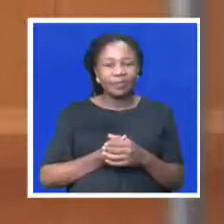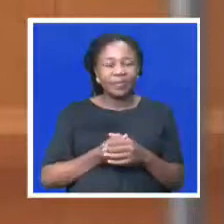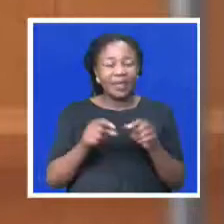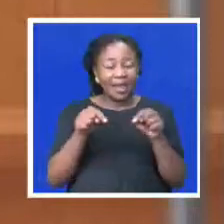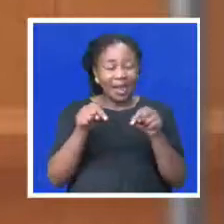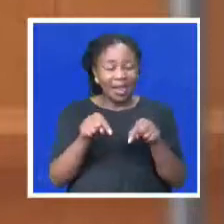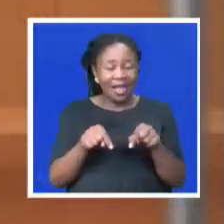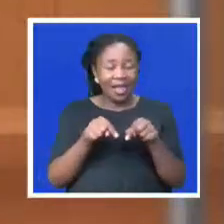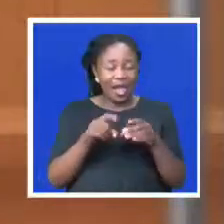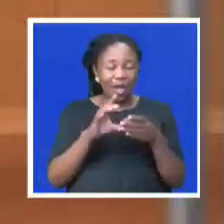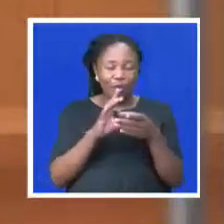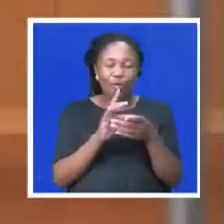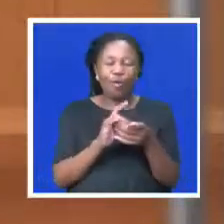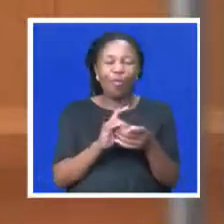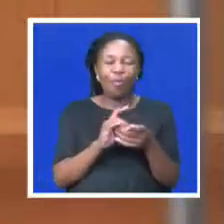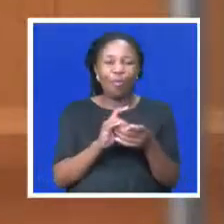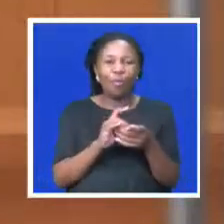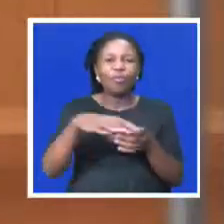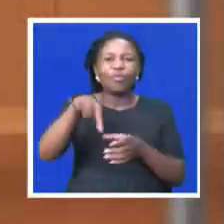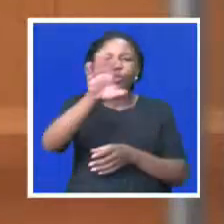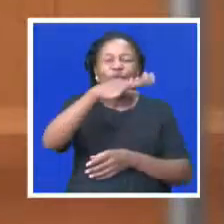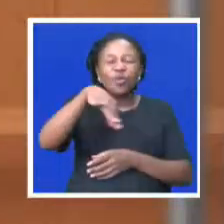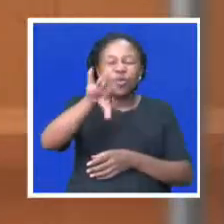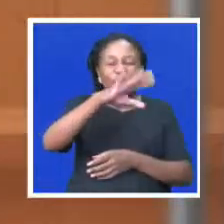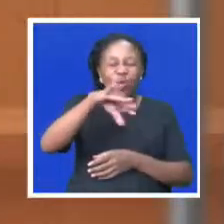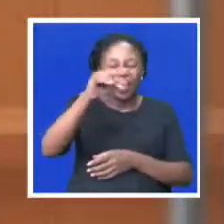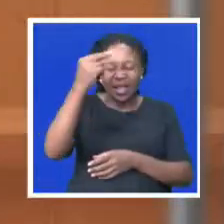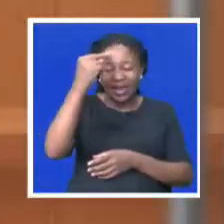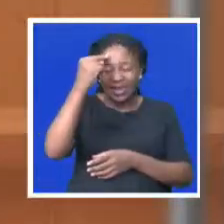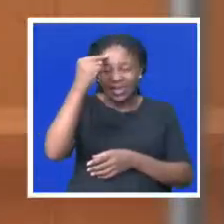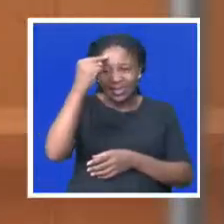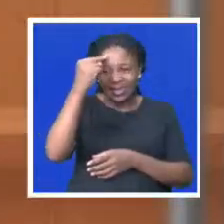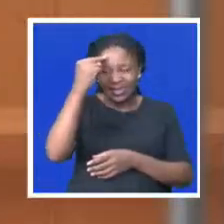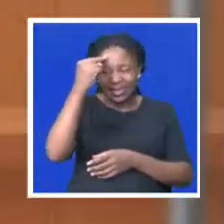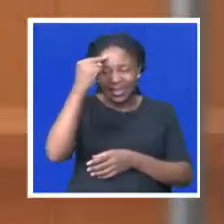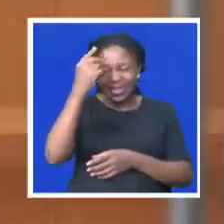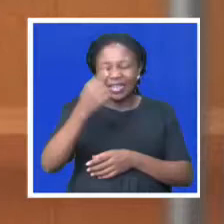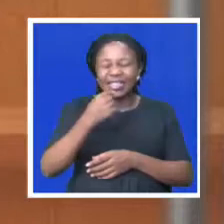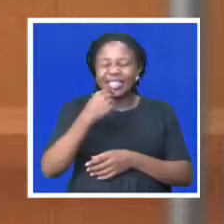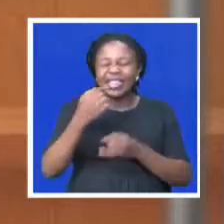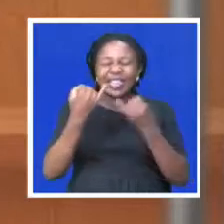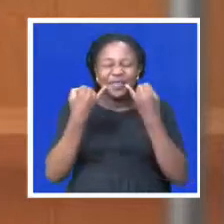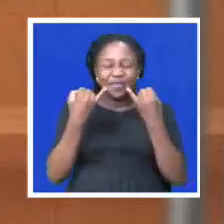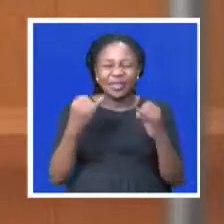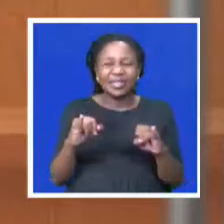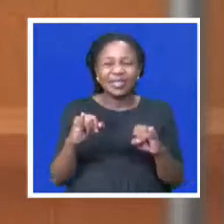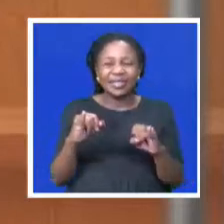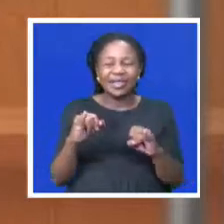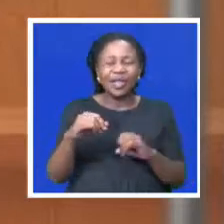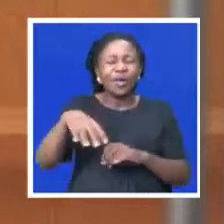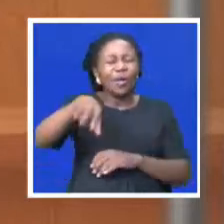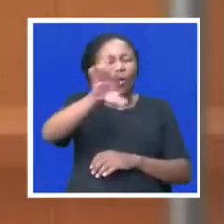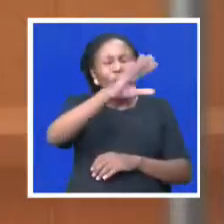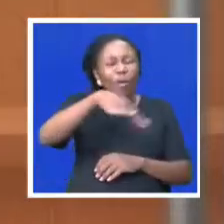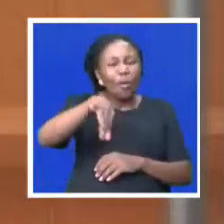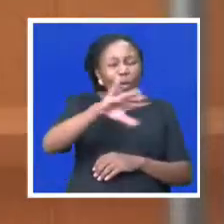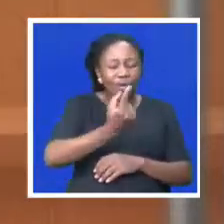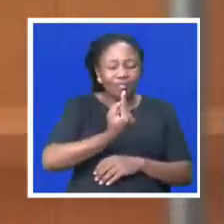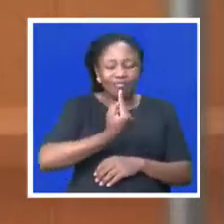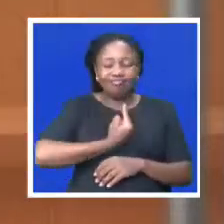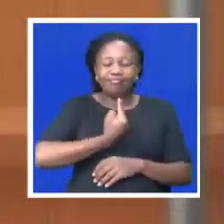me that the message is that you should appreciate yourself the way you are. You are